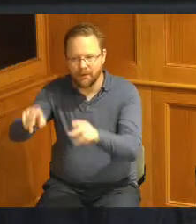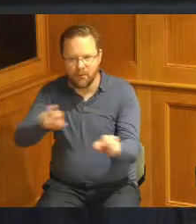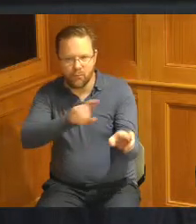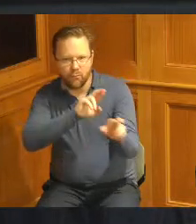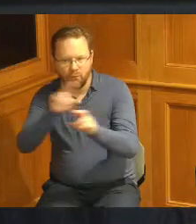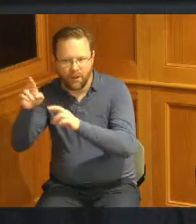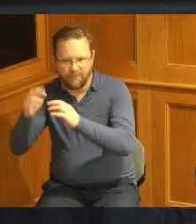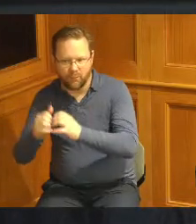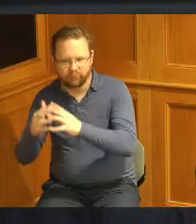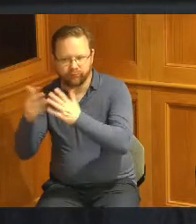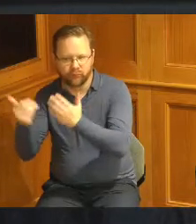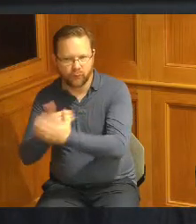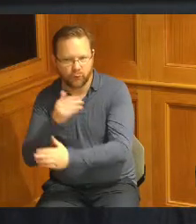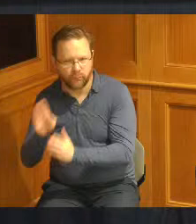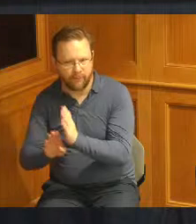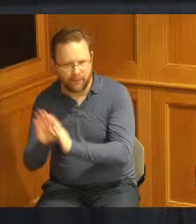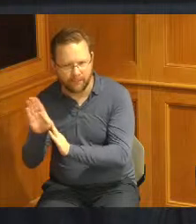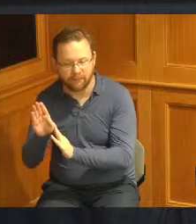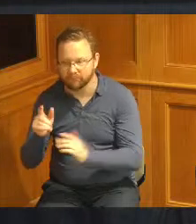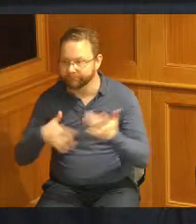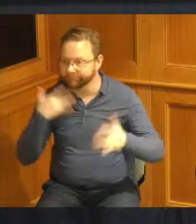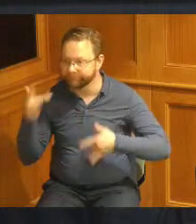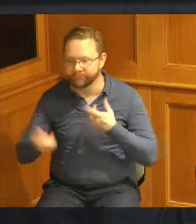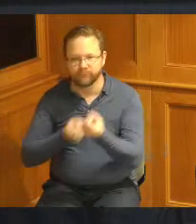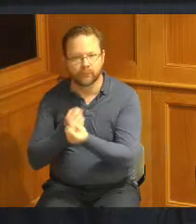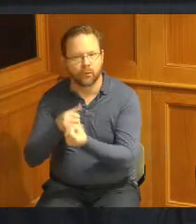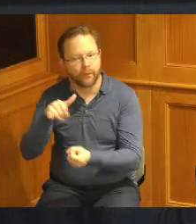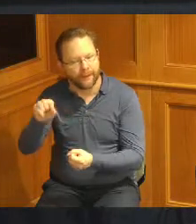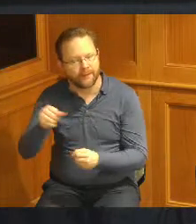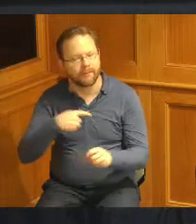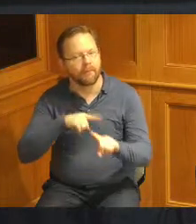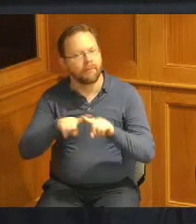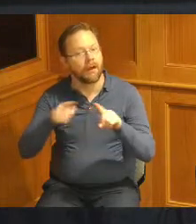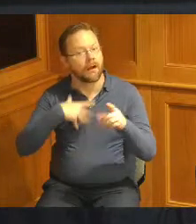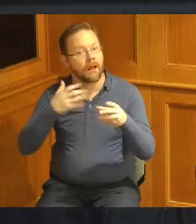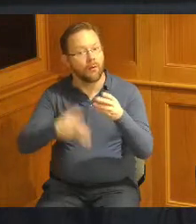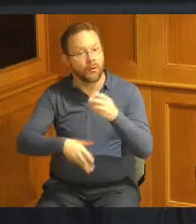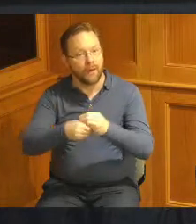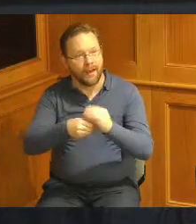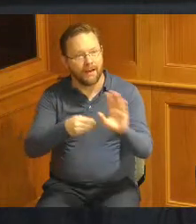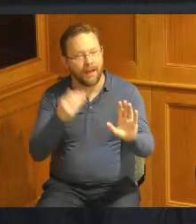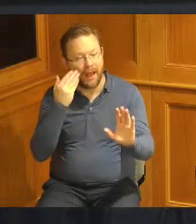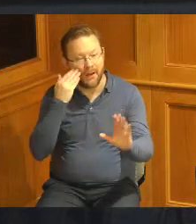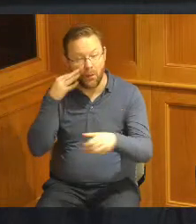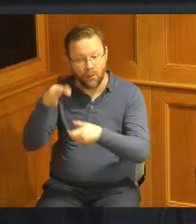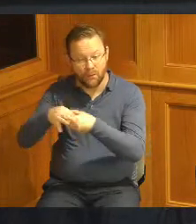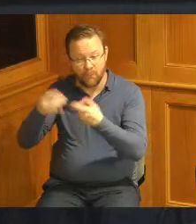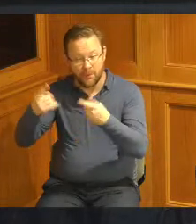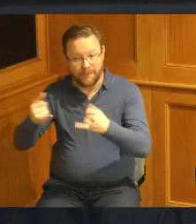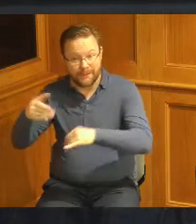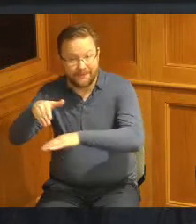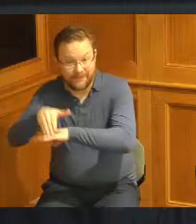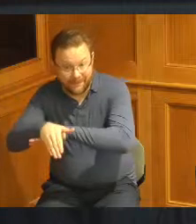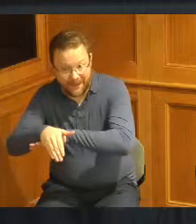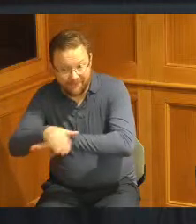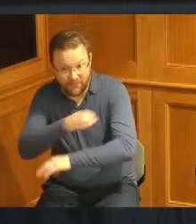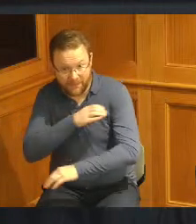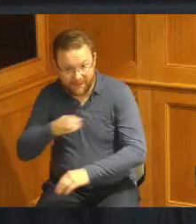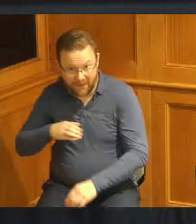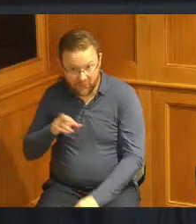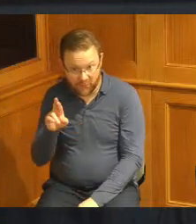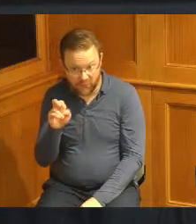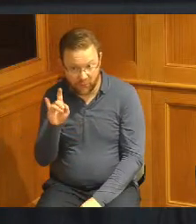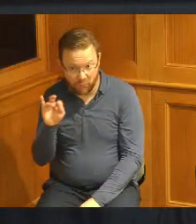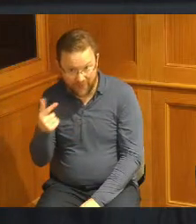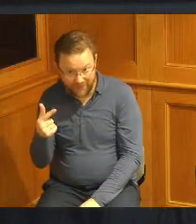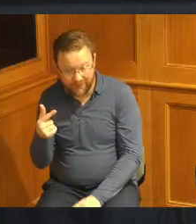project. I'm excited to support it. I do want to say, though, that I know the vote is tonight from the council out in Reading,